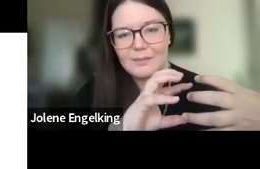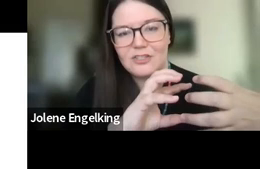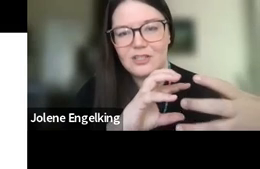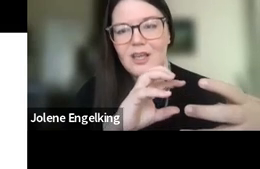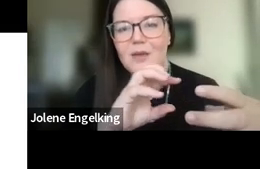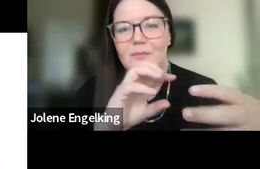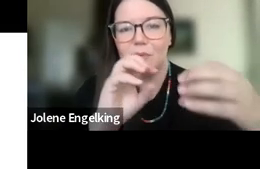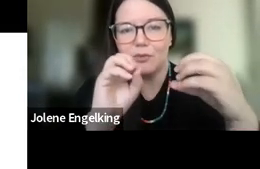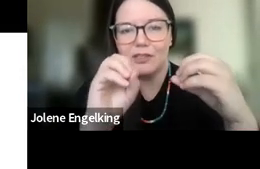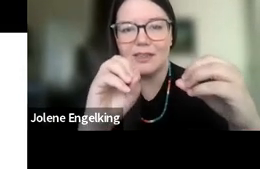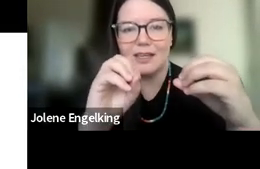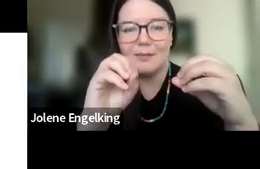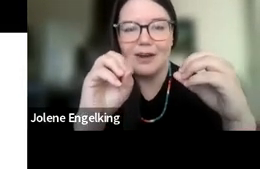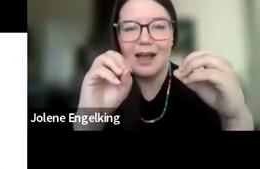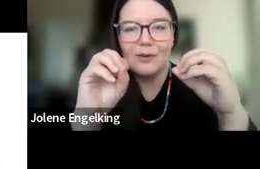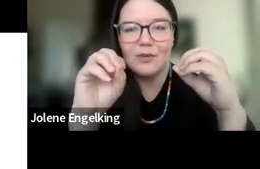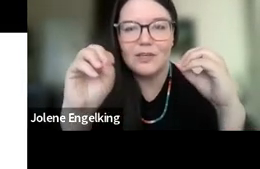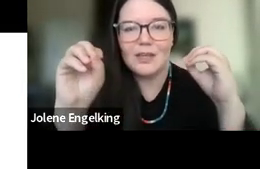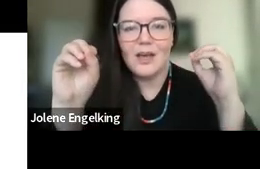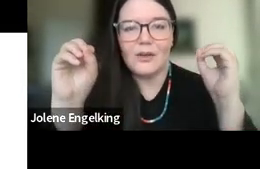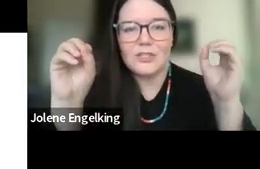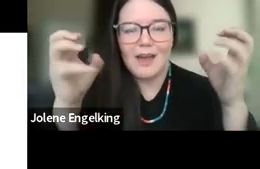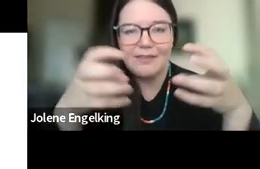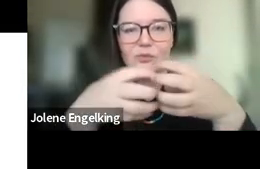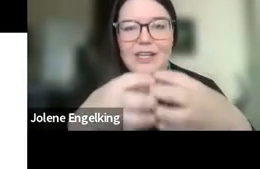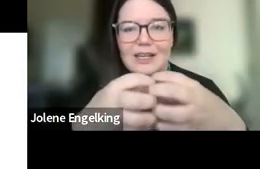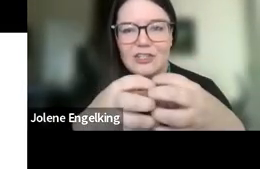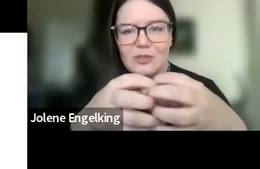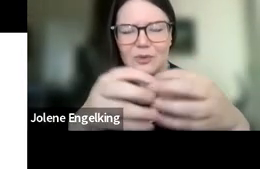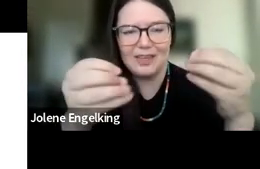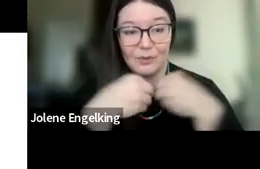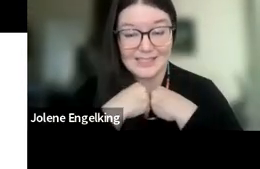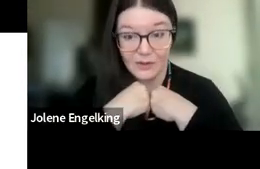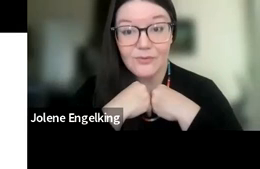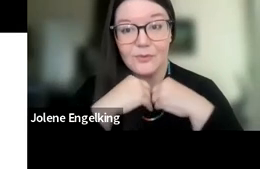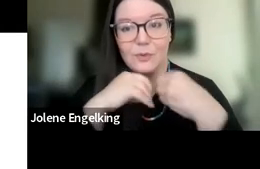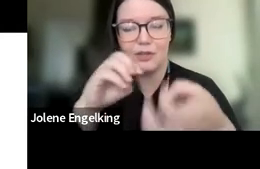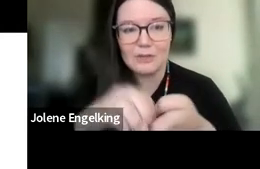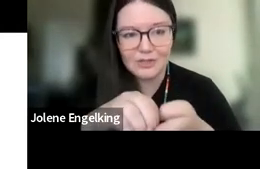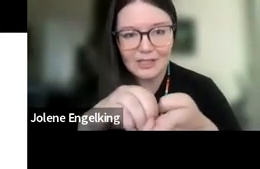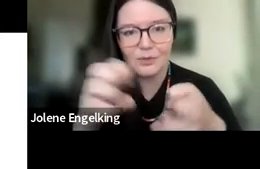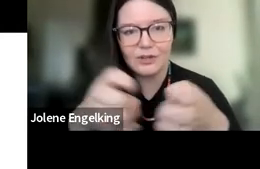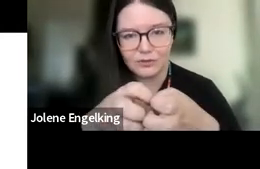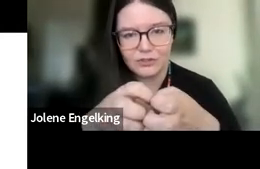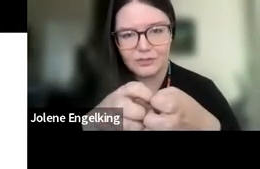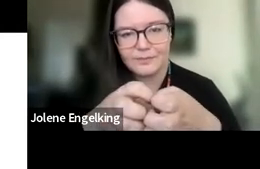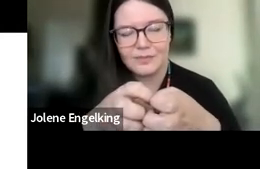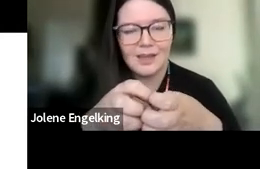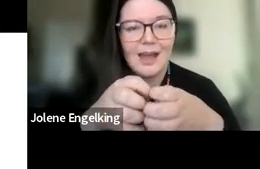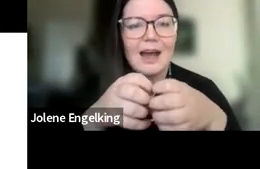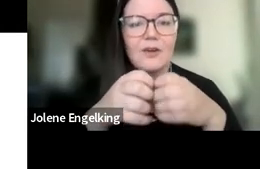Shondell had mentioned, but we're really thinking about how can we also have that reconnection with self, with community, with